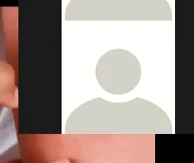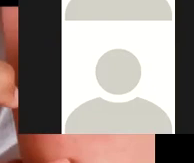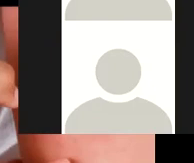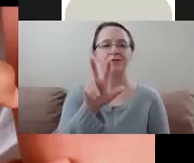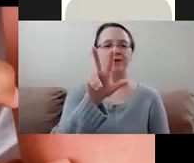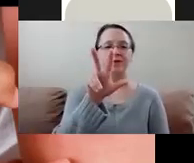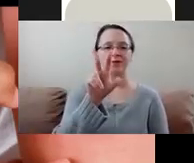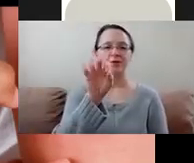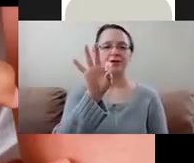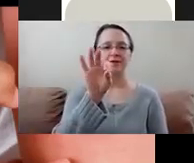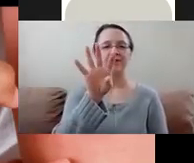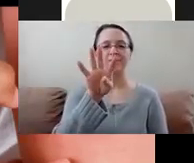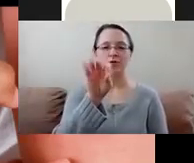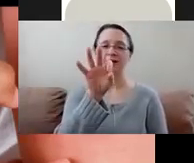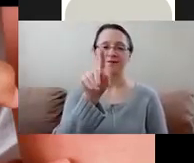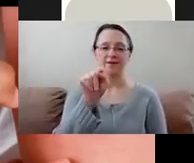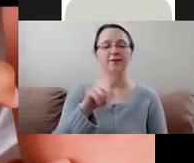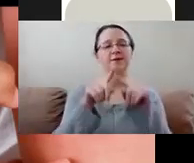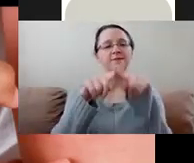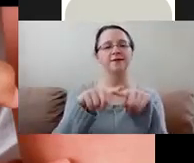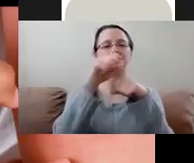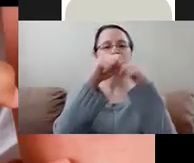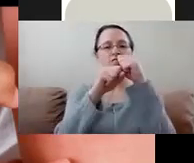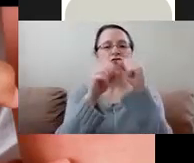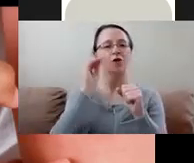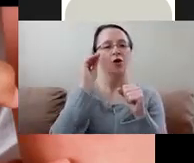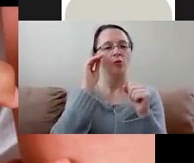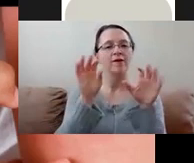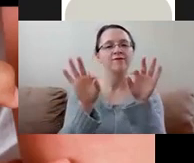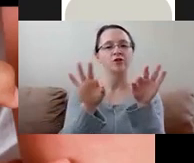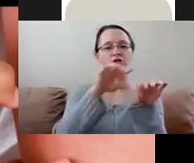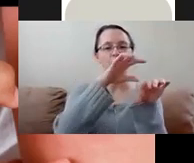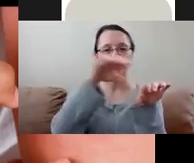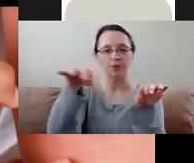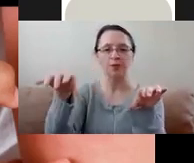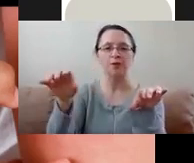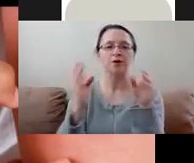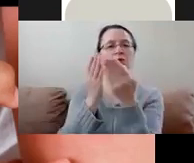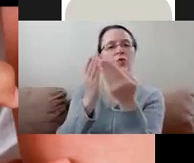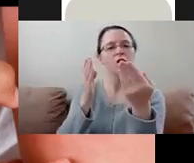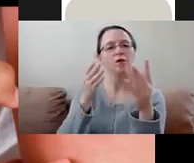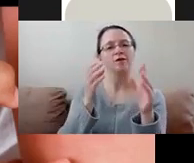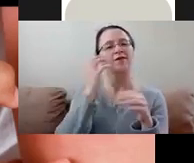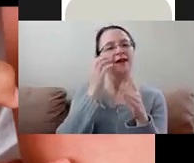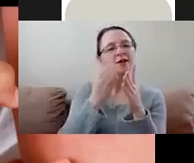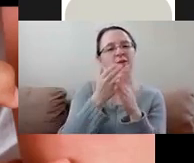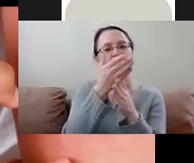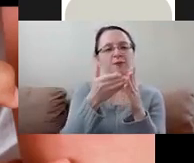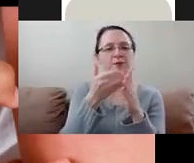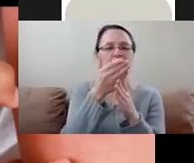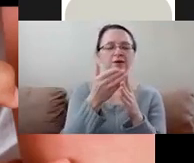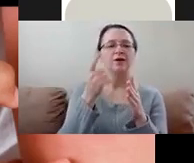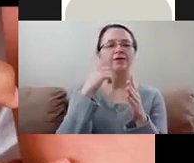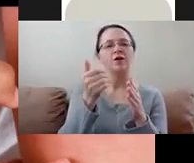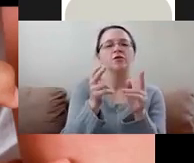the walls and the structure of the home and the furniture. For breathing and sleep and these minute